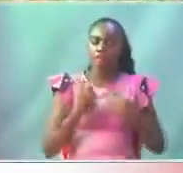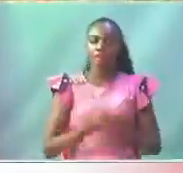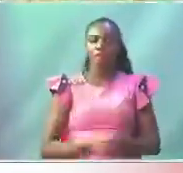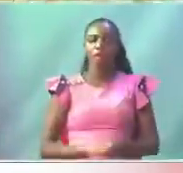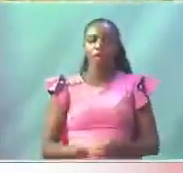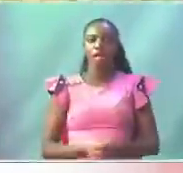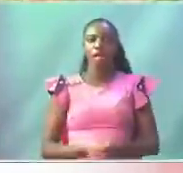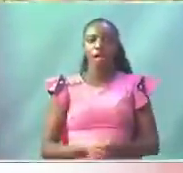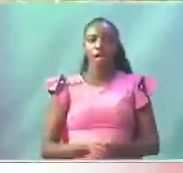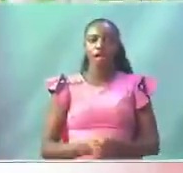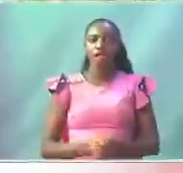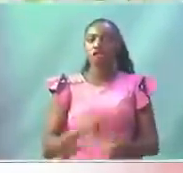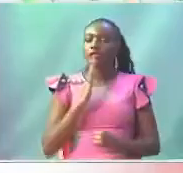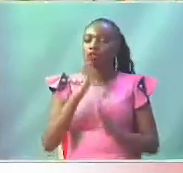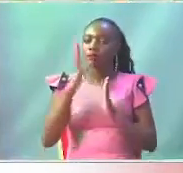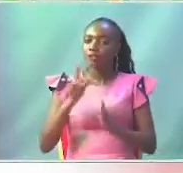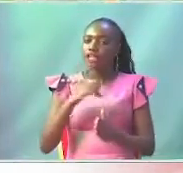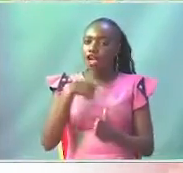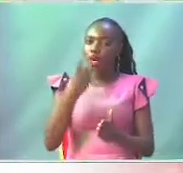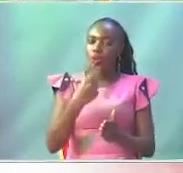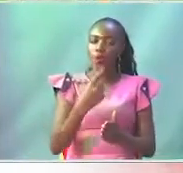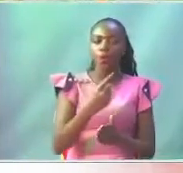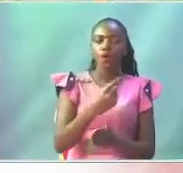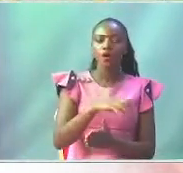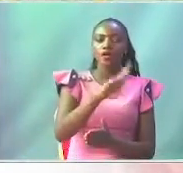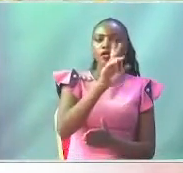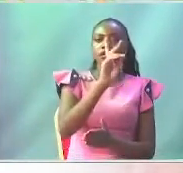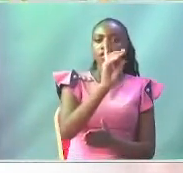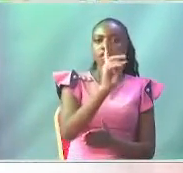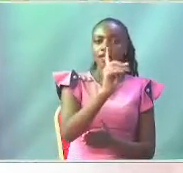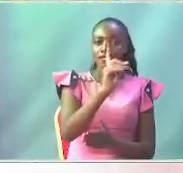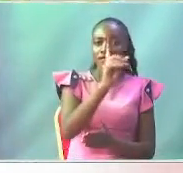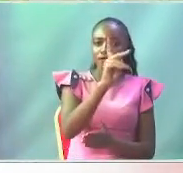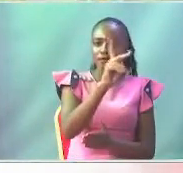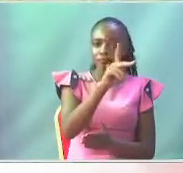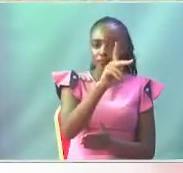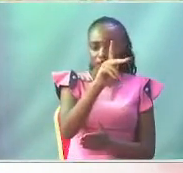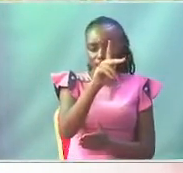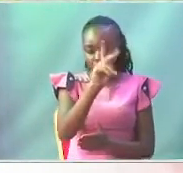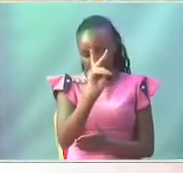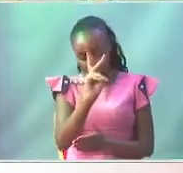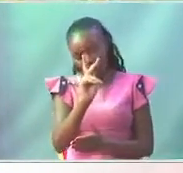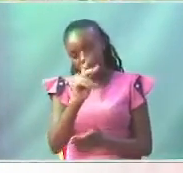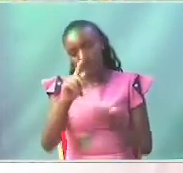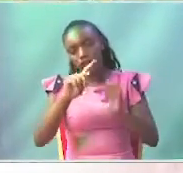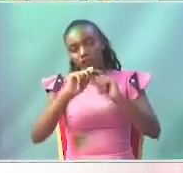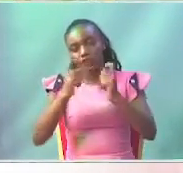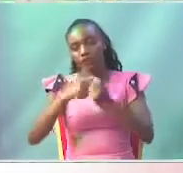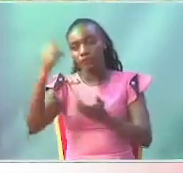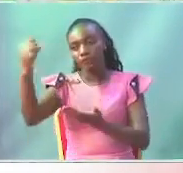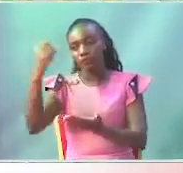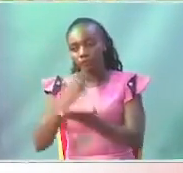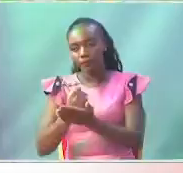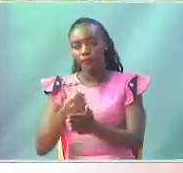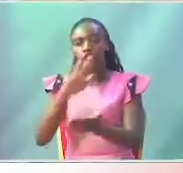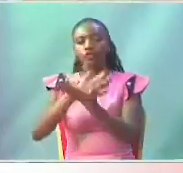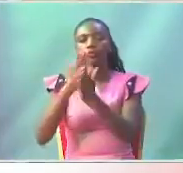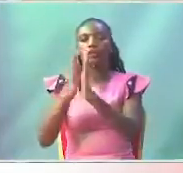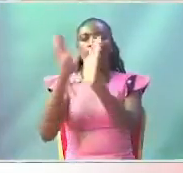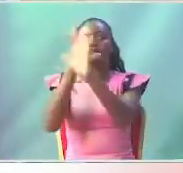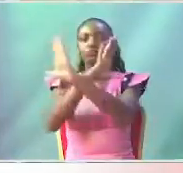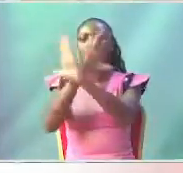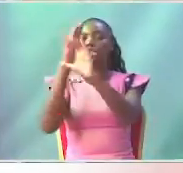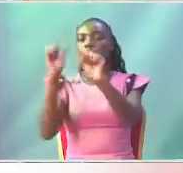The House Speaker, who was endorsed by the Democratic Party of Kenya as its presidential candidate in the race to succeed President